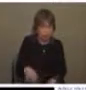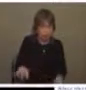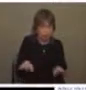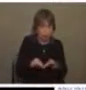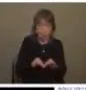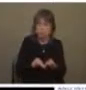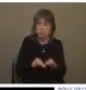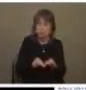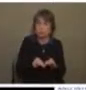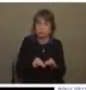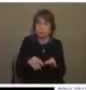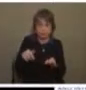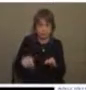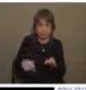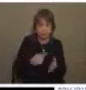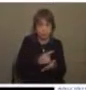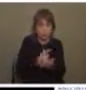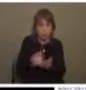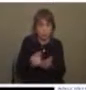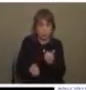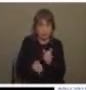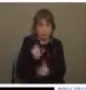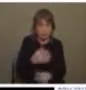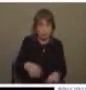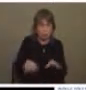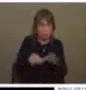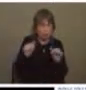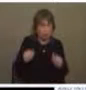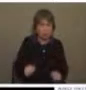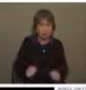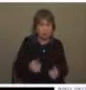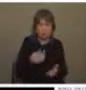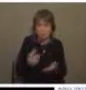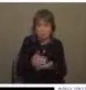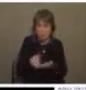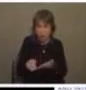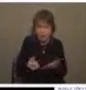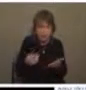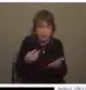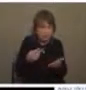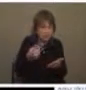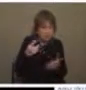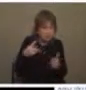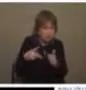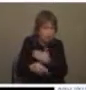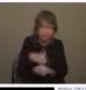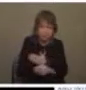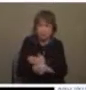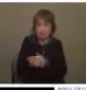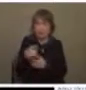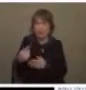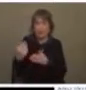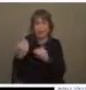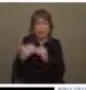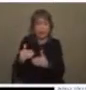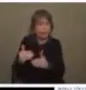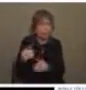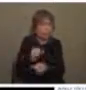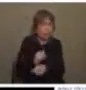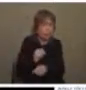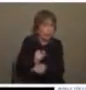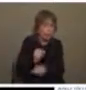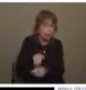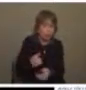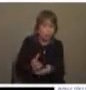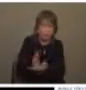process, this week is it. You can cut wages, you can cut welfare, you can eliminate labor laws, you can eliminate labor rights, and that will not give you the economic